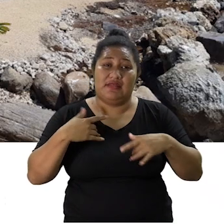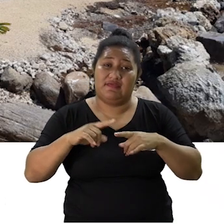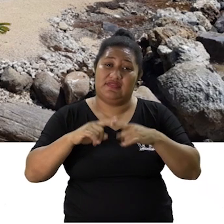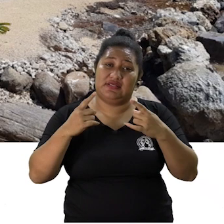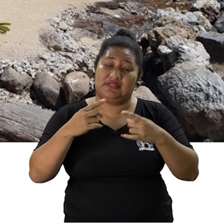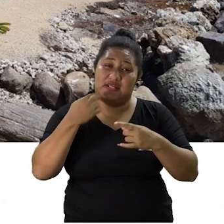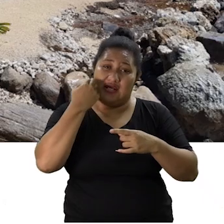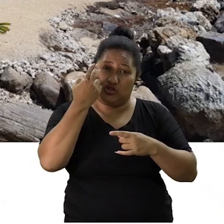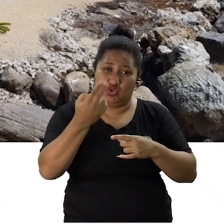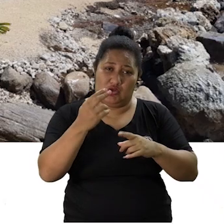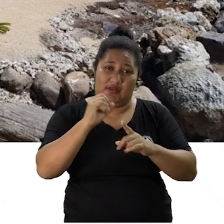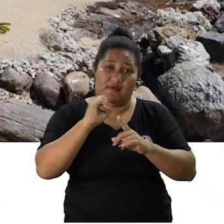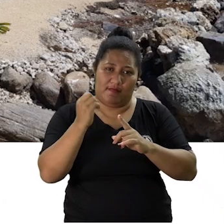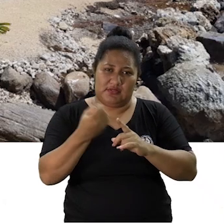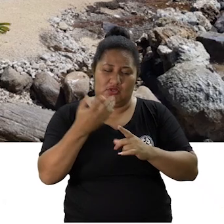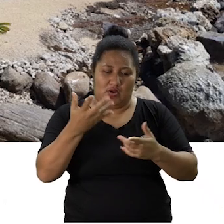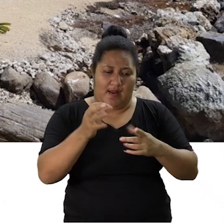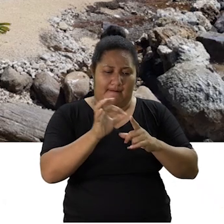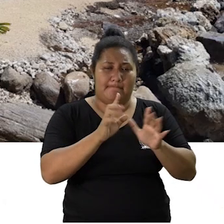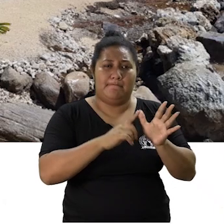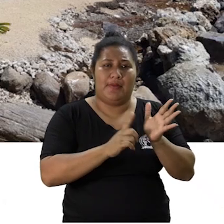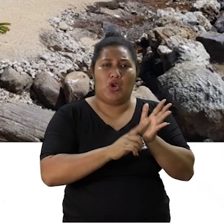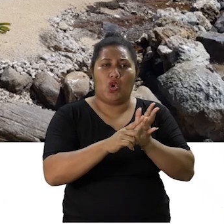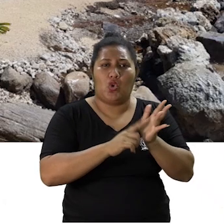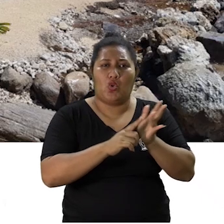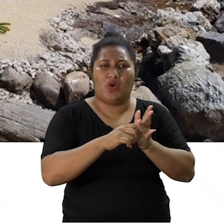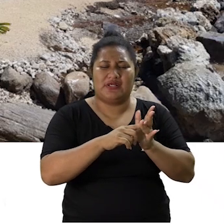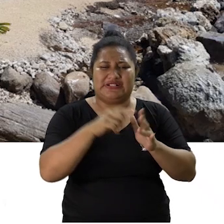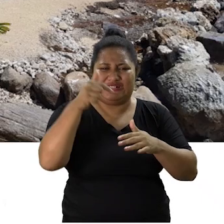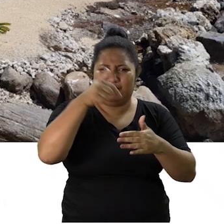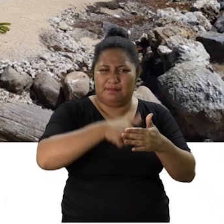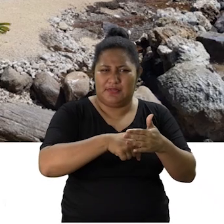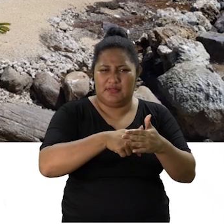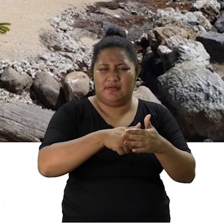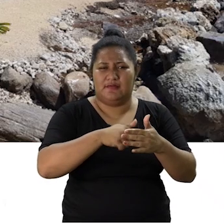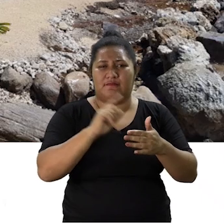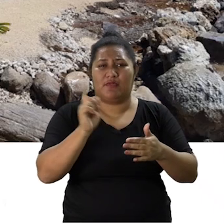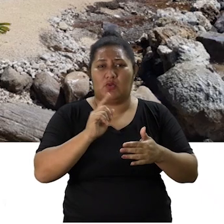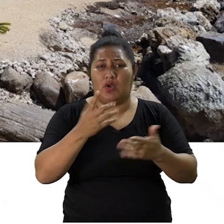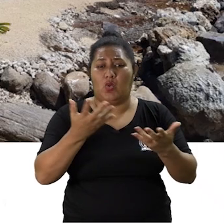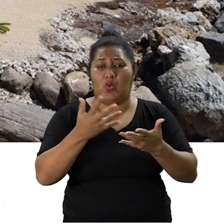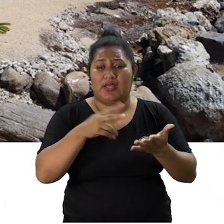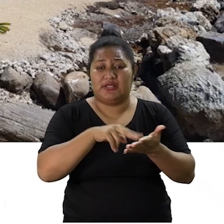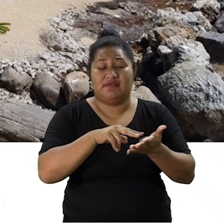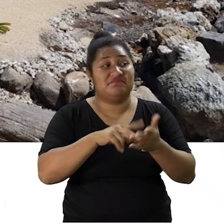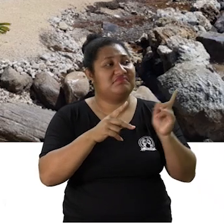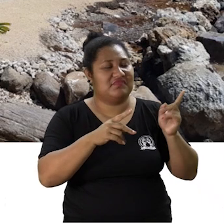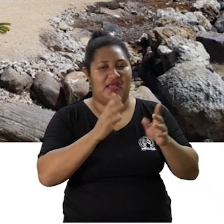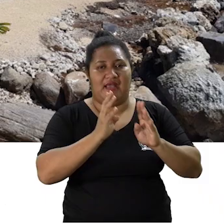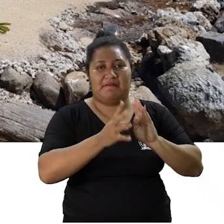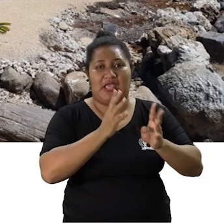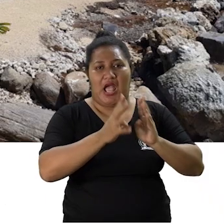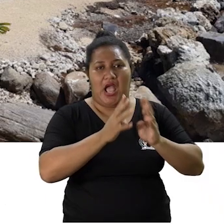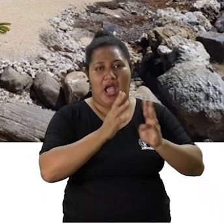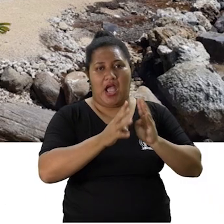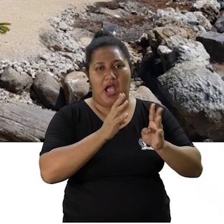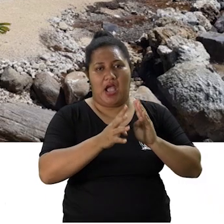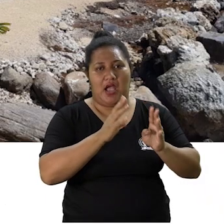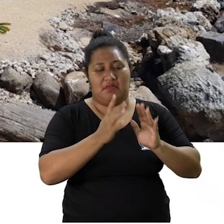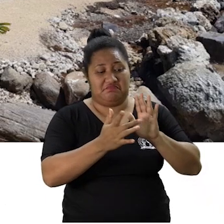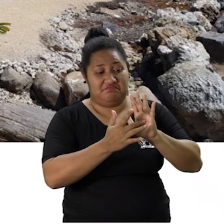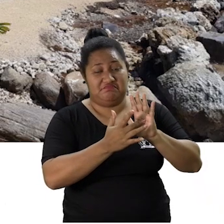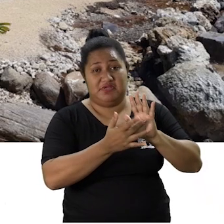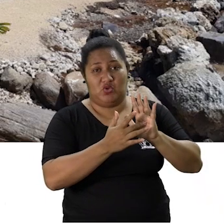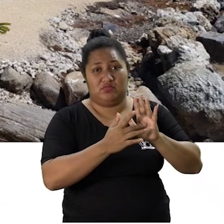Ia okay la o palolo deep the marine reserve o lo tu I le fato taulanga tu I